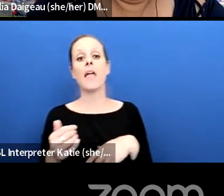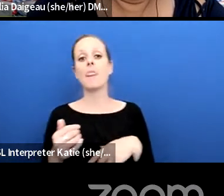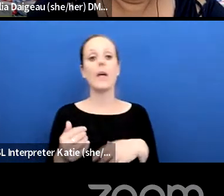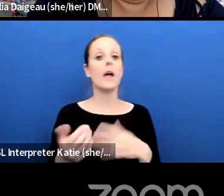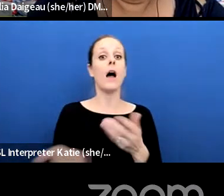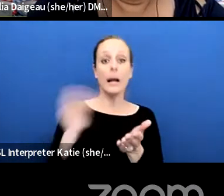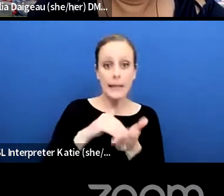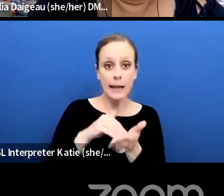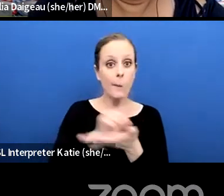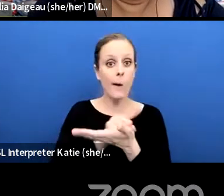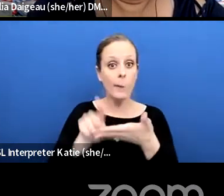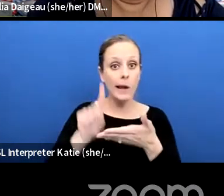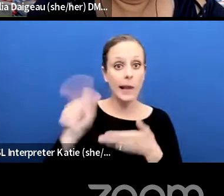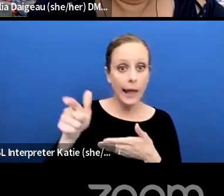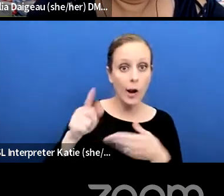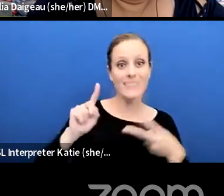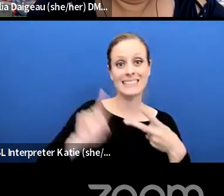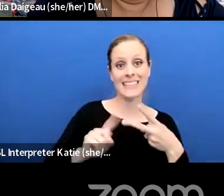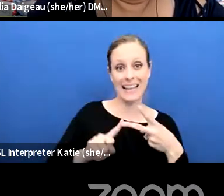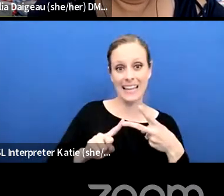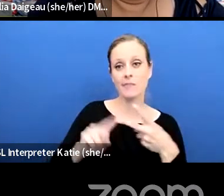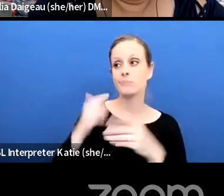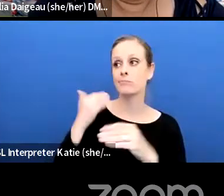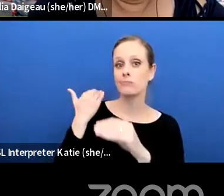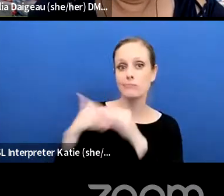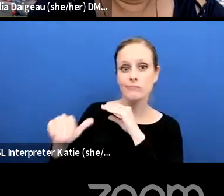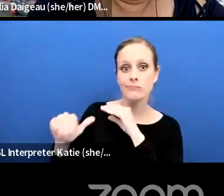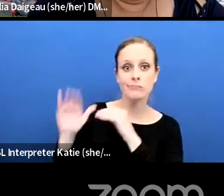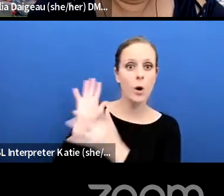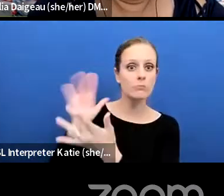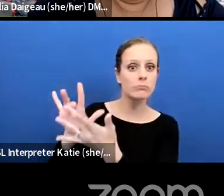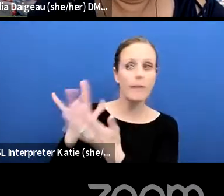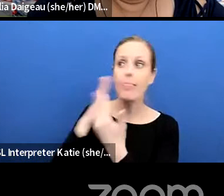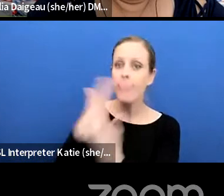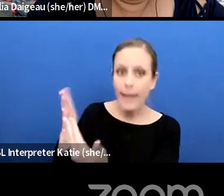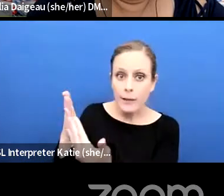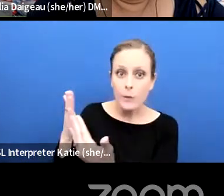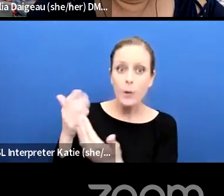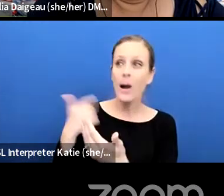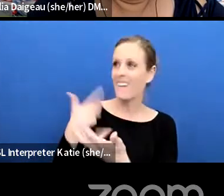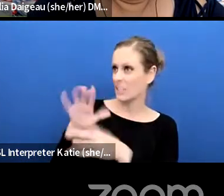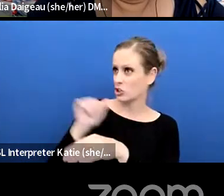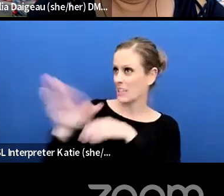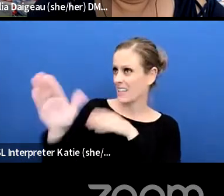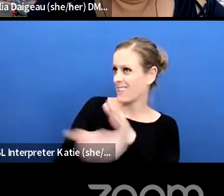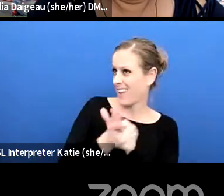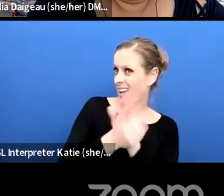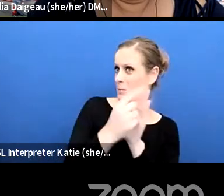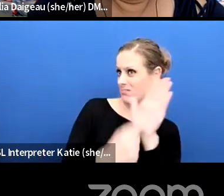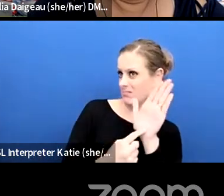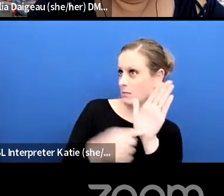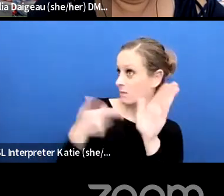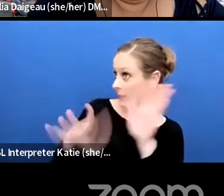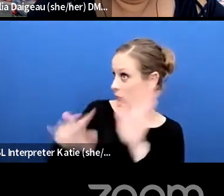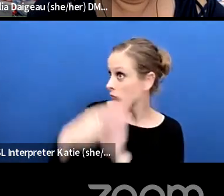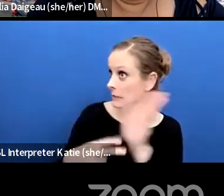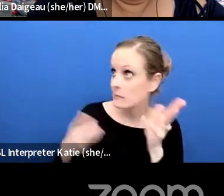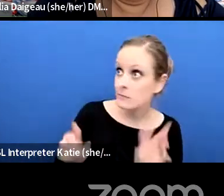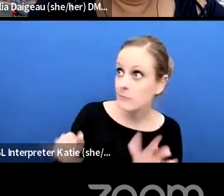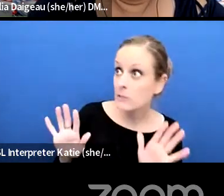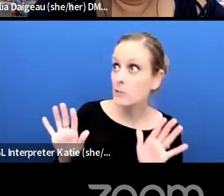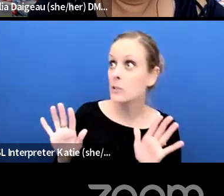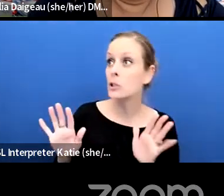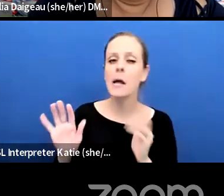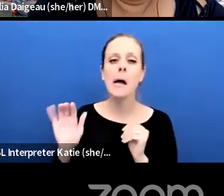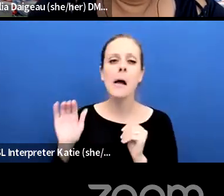week later with a second thank you. I hope you had time to read over what I sent you, and just try to